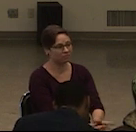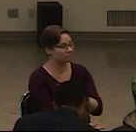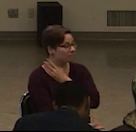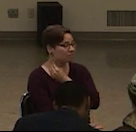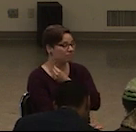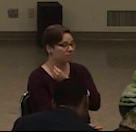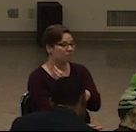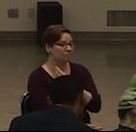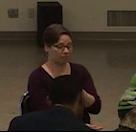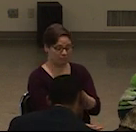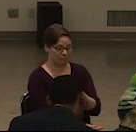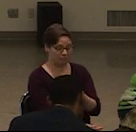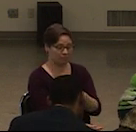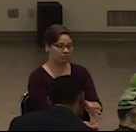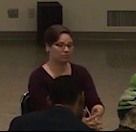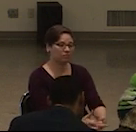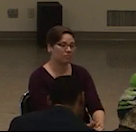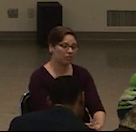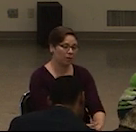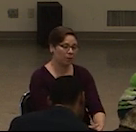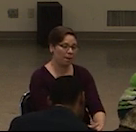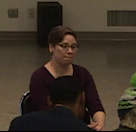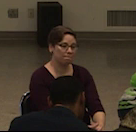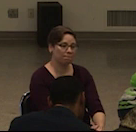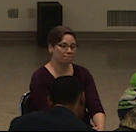So privilege and power are getting larger.